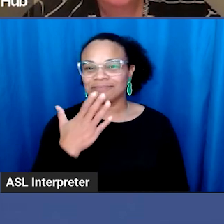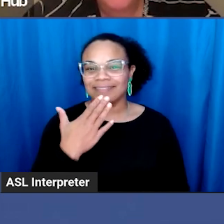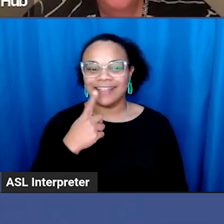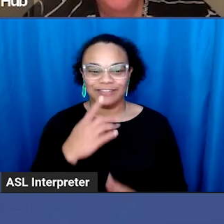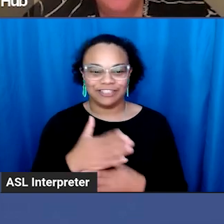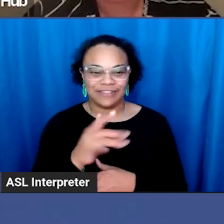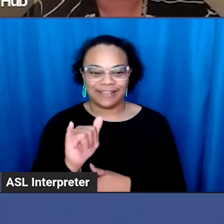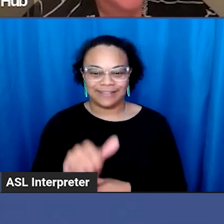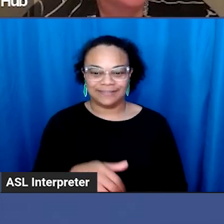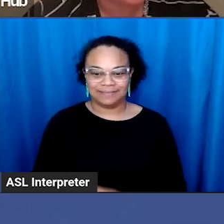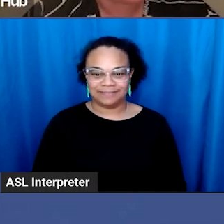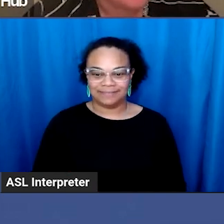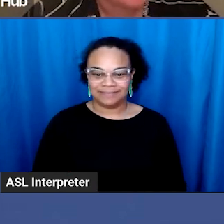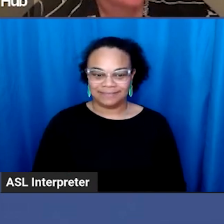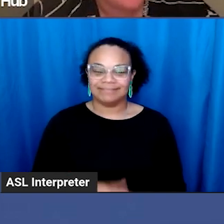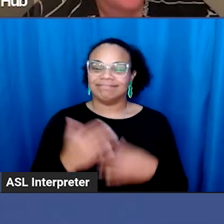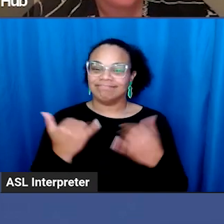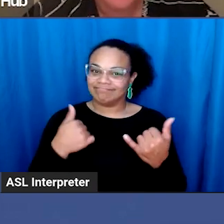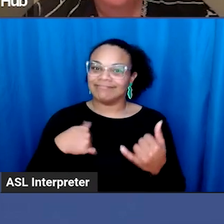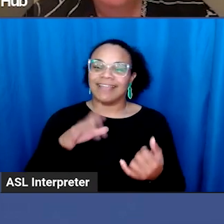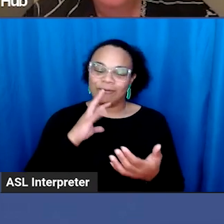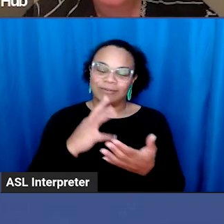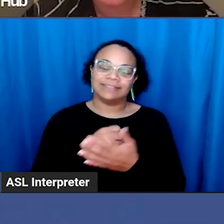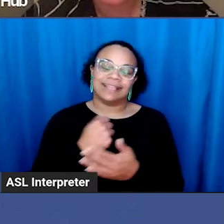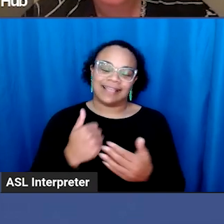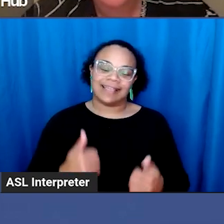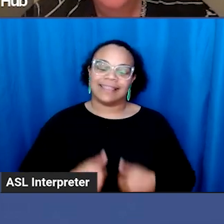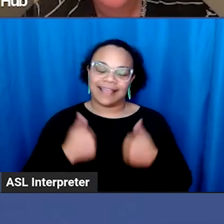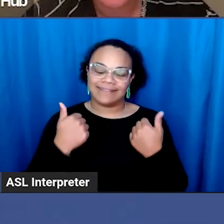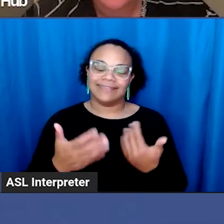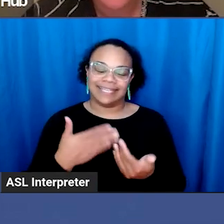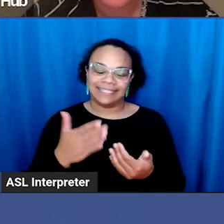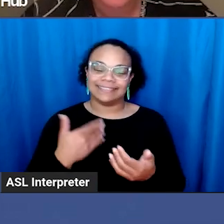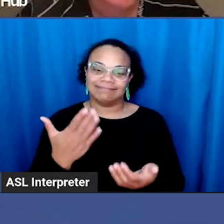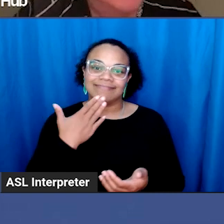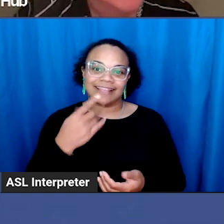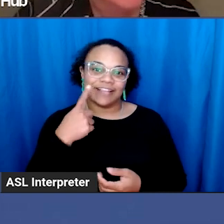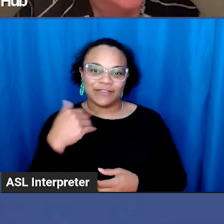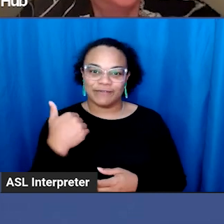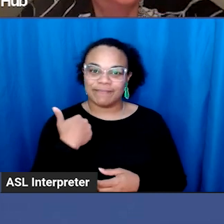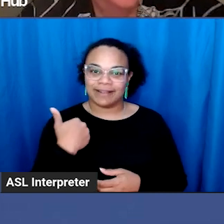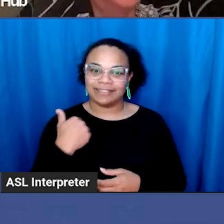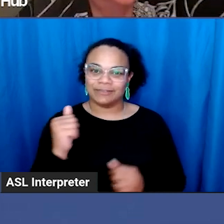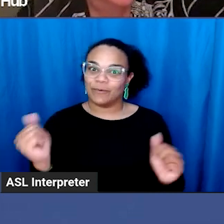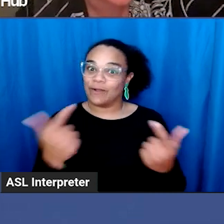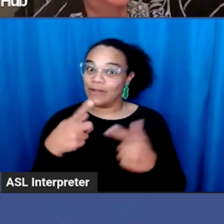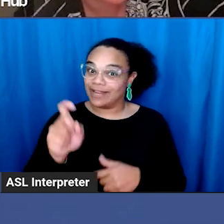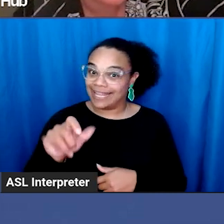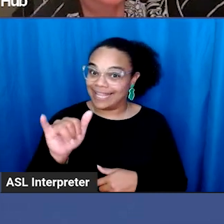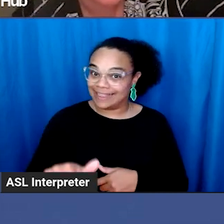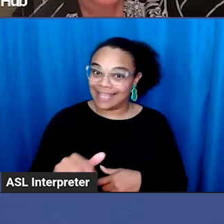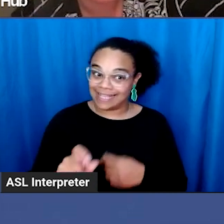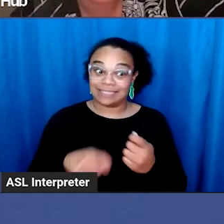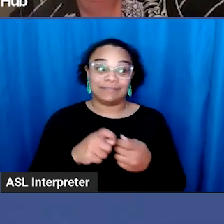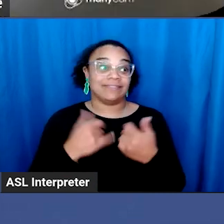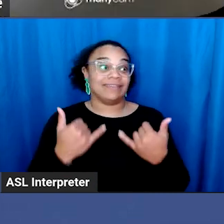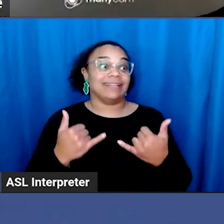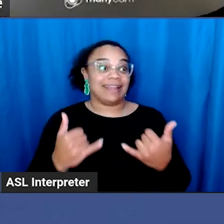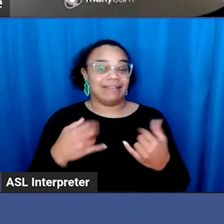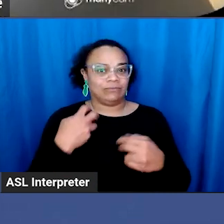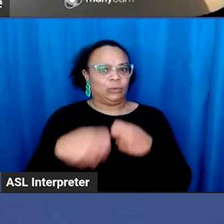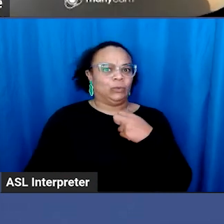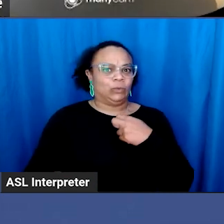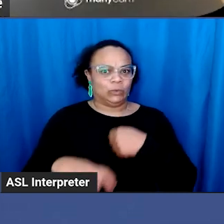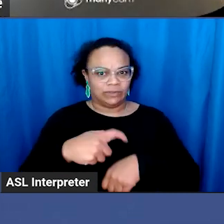sharing that today. I will take life easy. Thank you for that reminder. We all do that, especially in these trying times. Trying